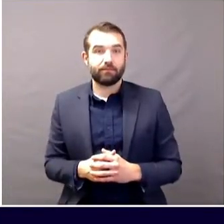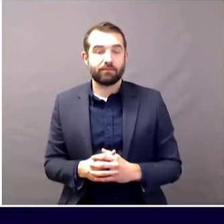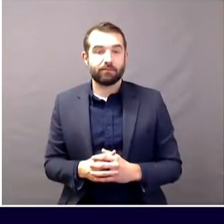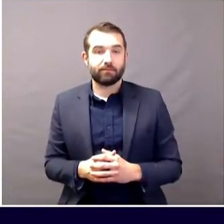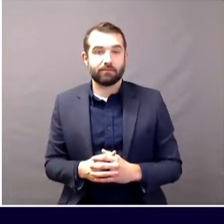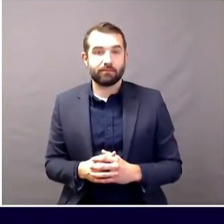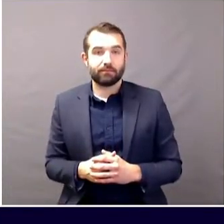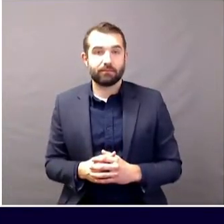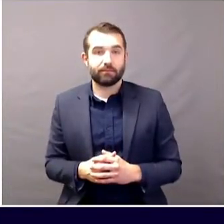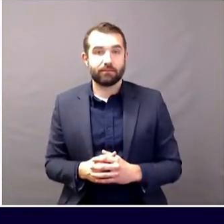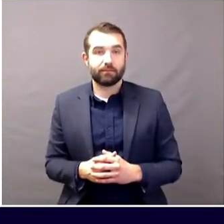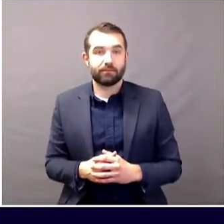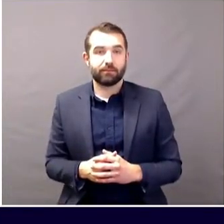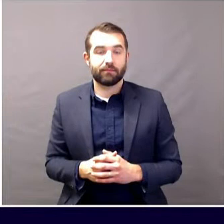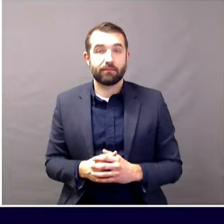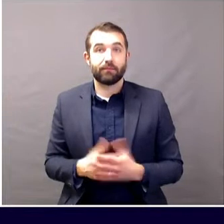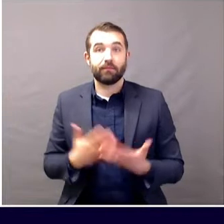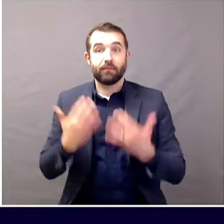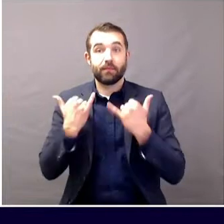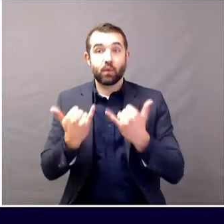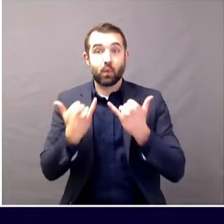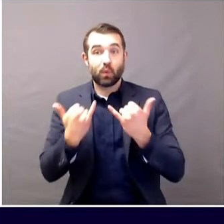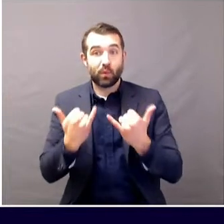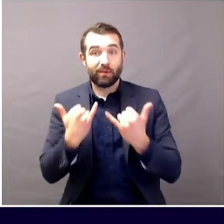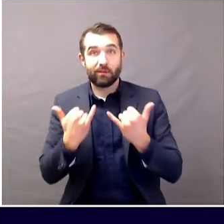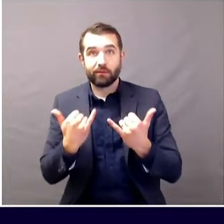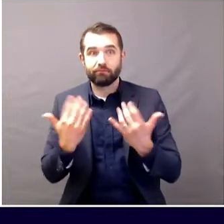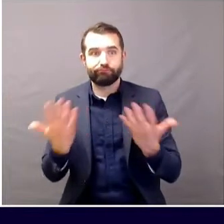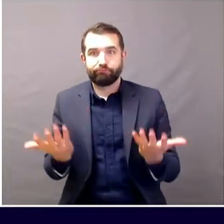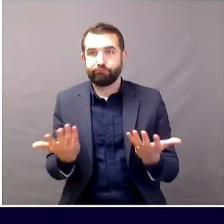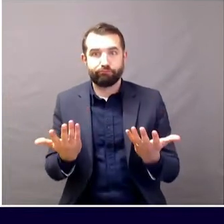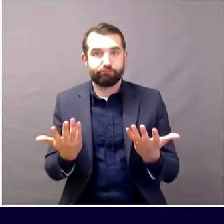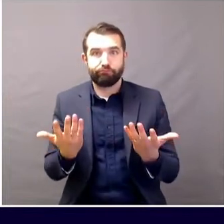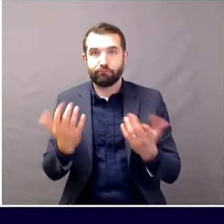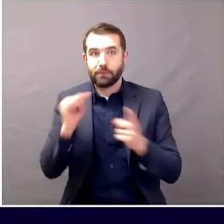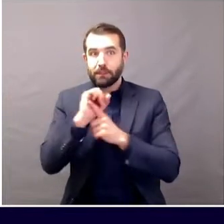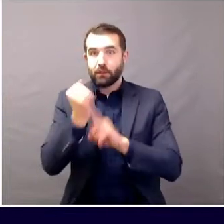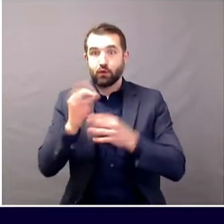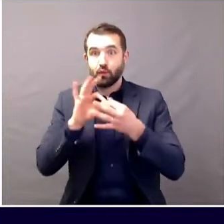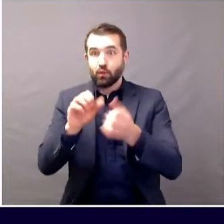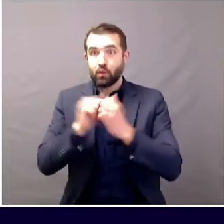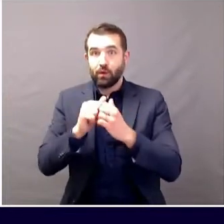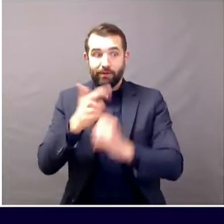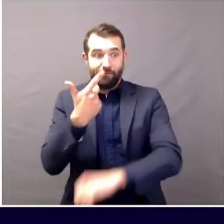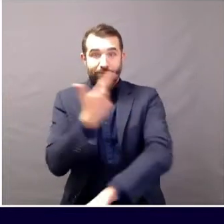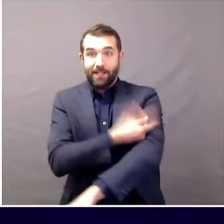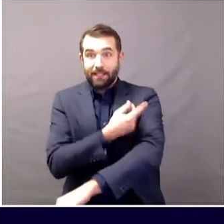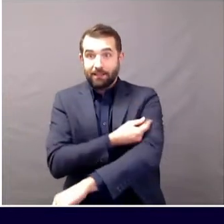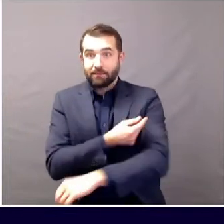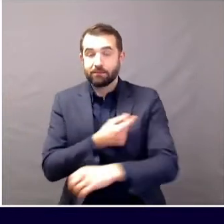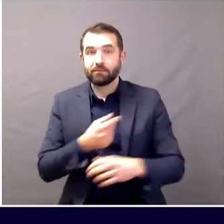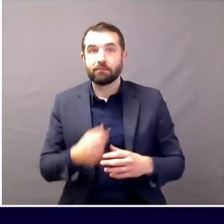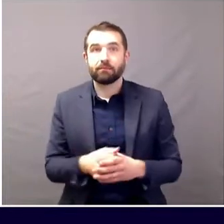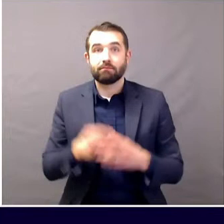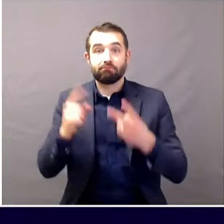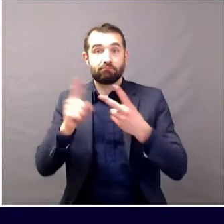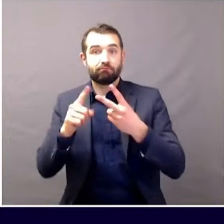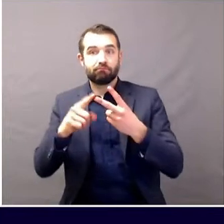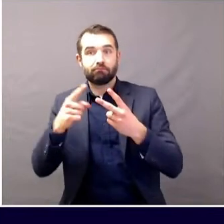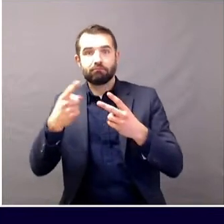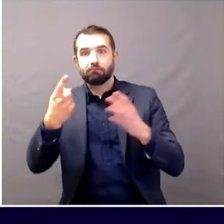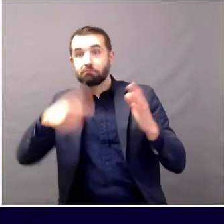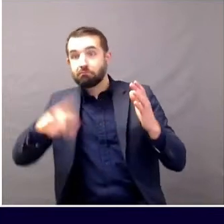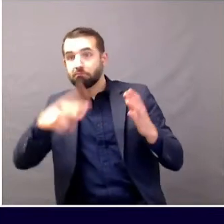we are right now with respect to vaccines, and then where we see ourselves going. As I've talked about, we